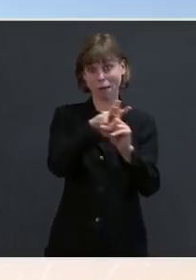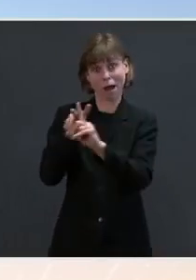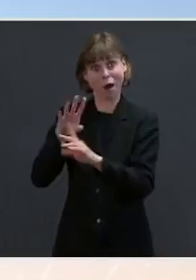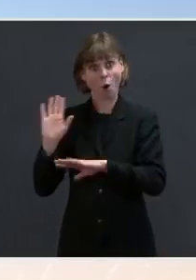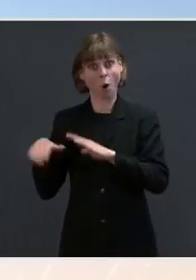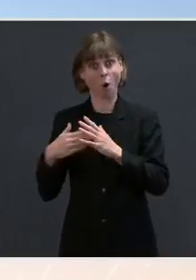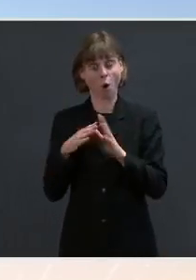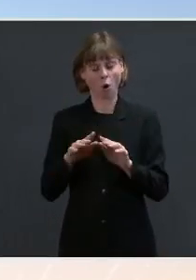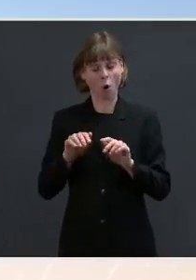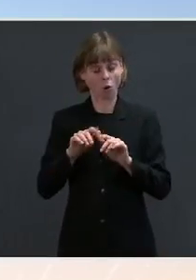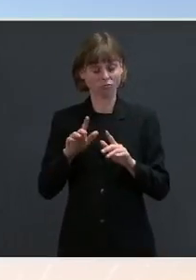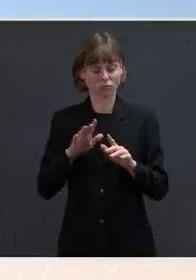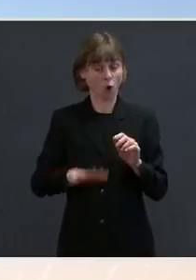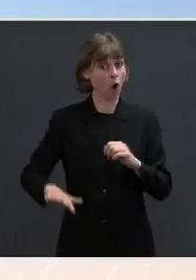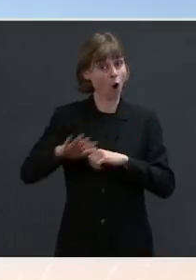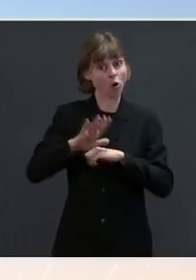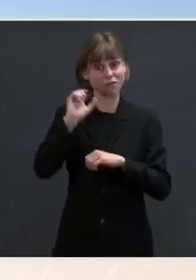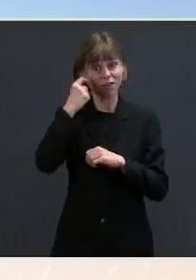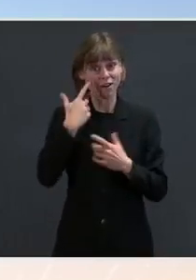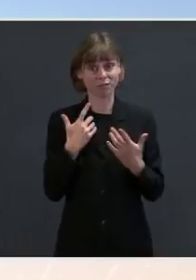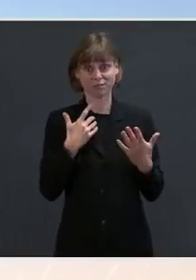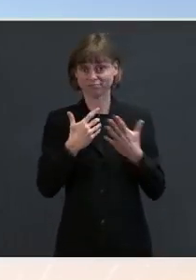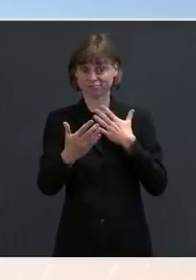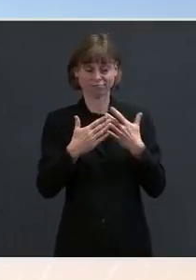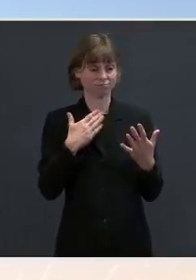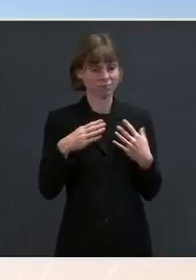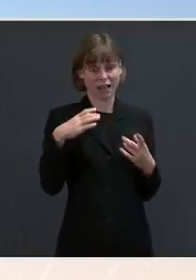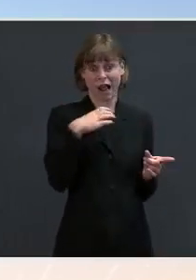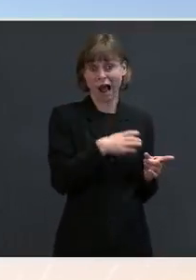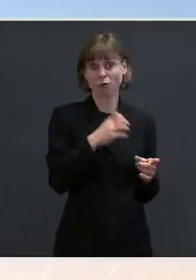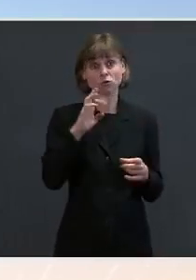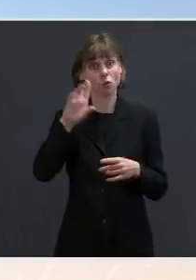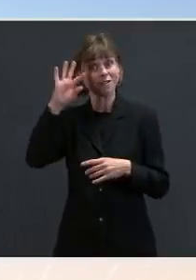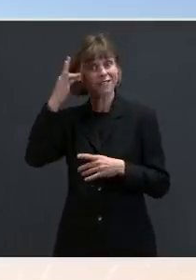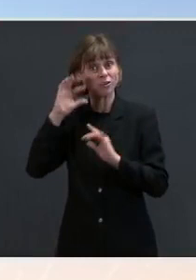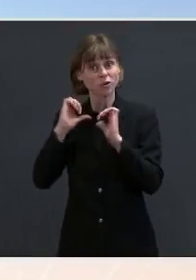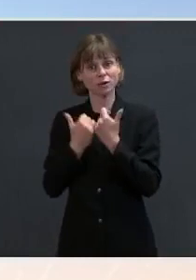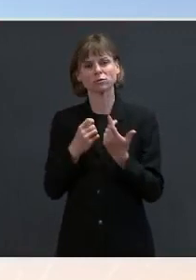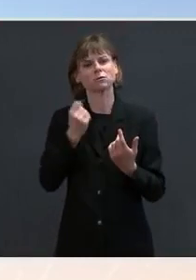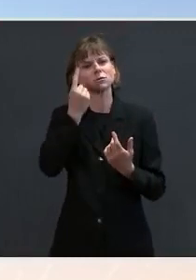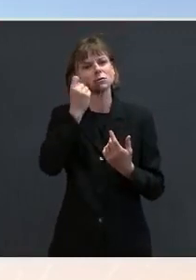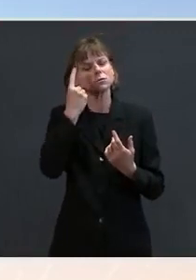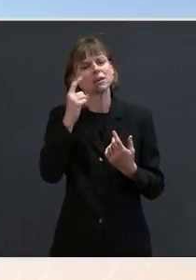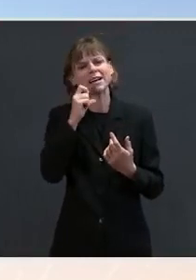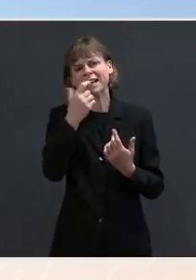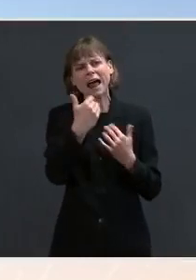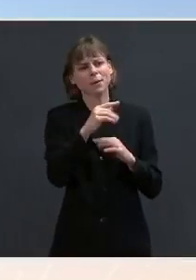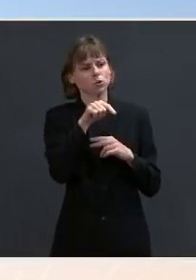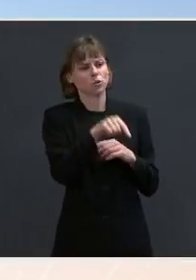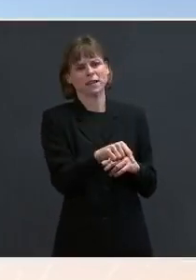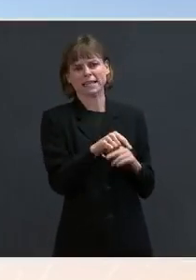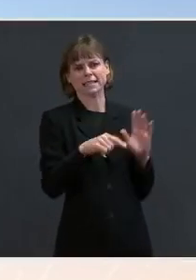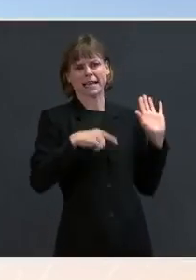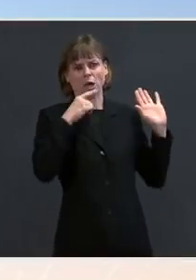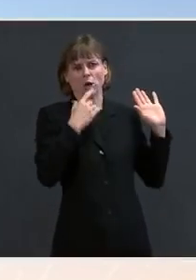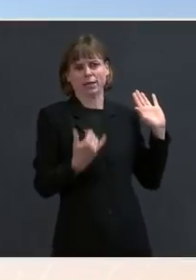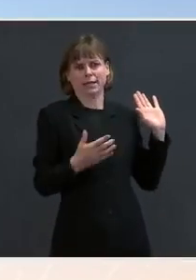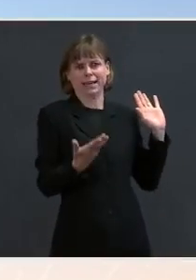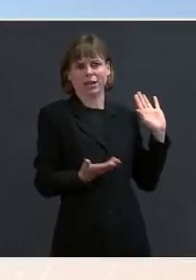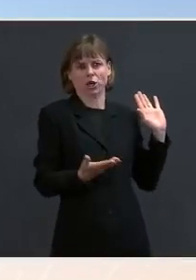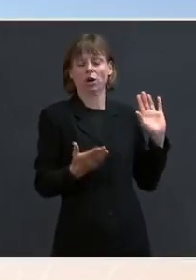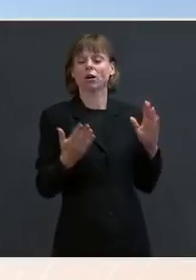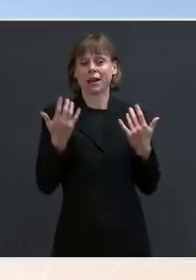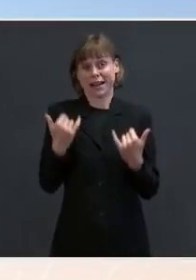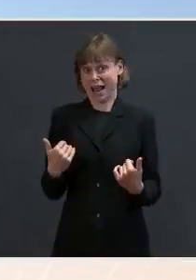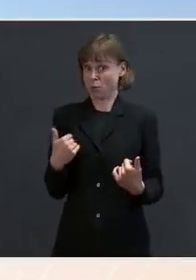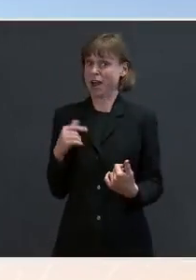certainly where they apply in federal agencies. And as you know, it's not limited to these hearings. There also now we have an attorney general, and there